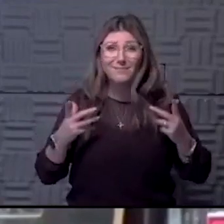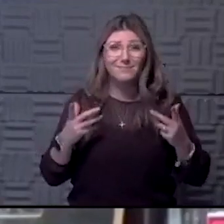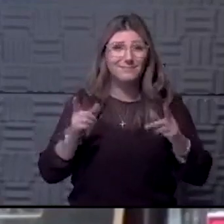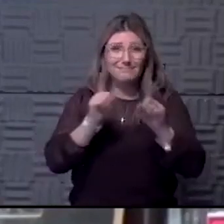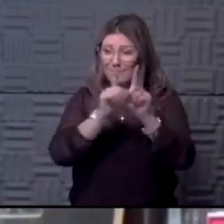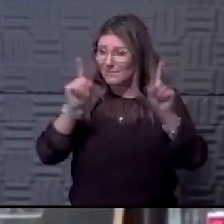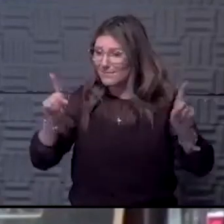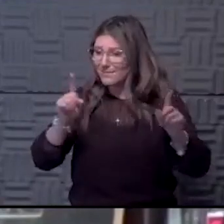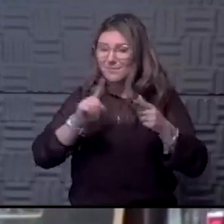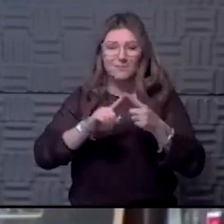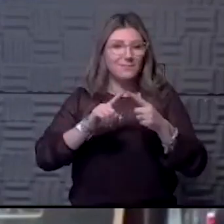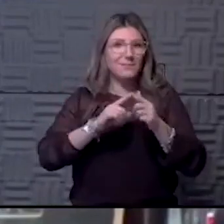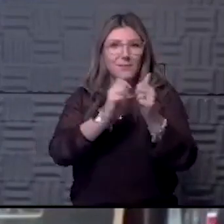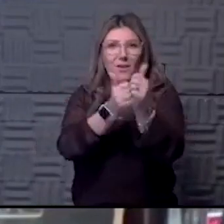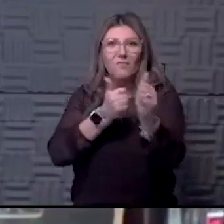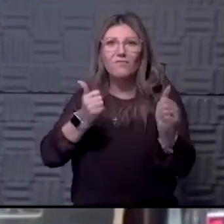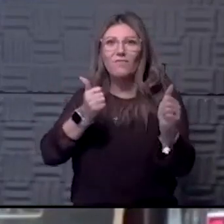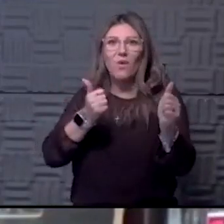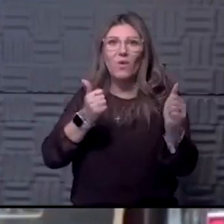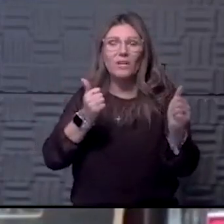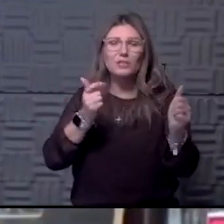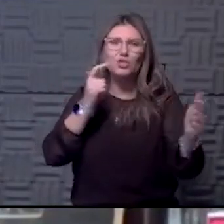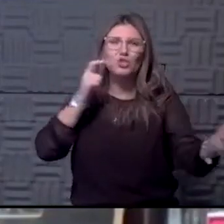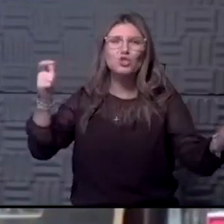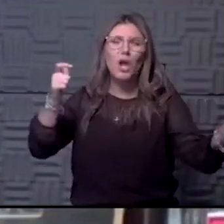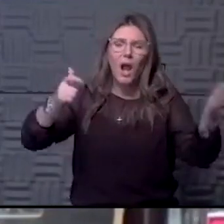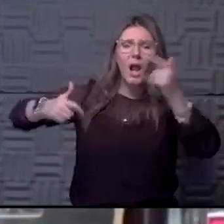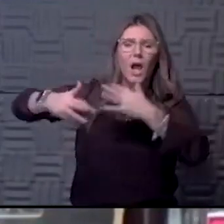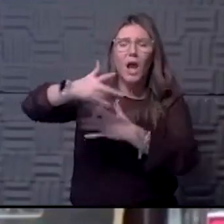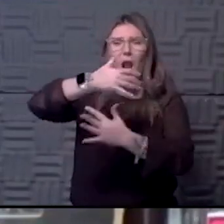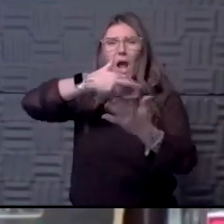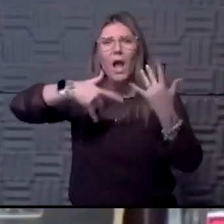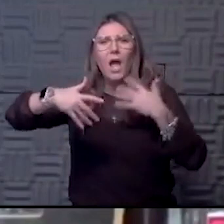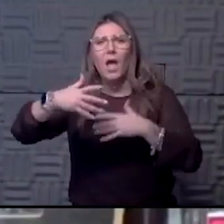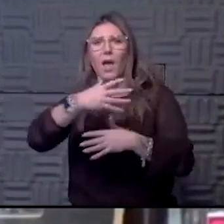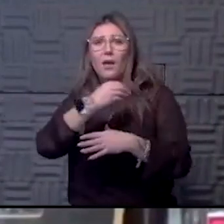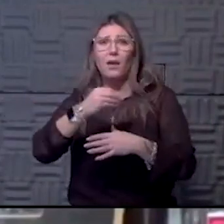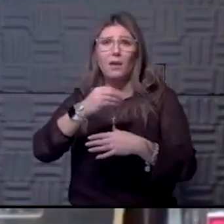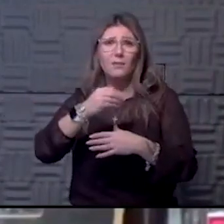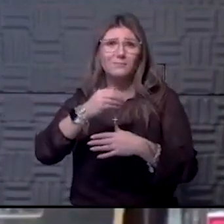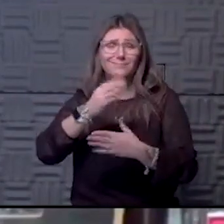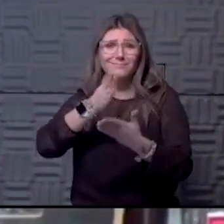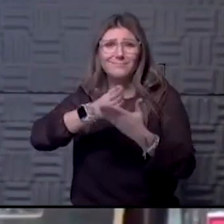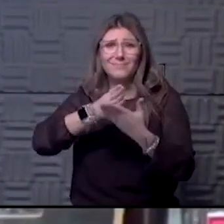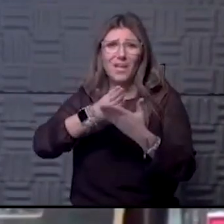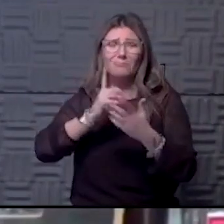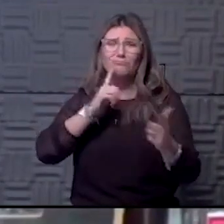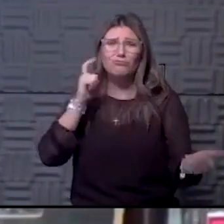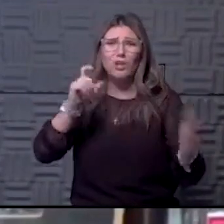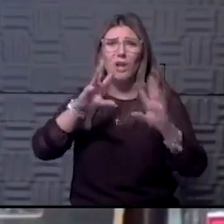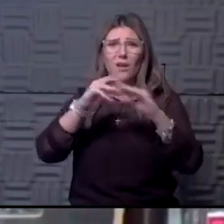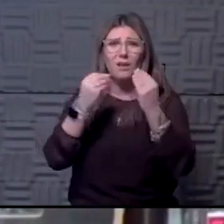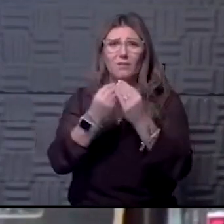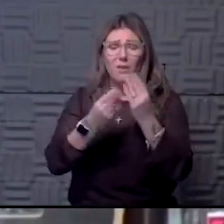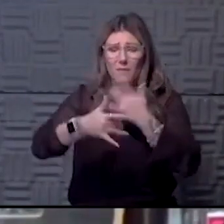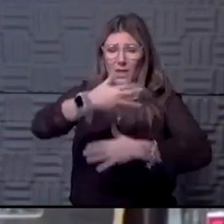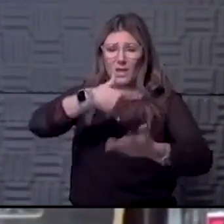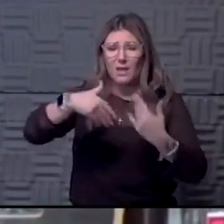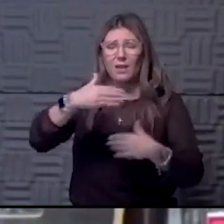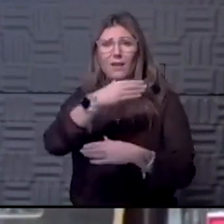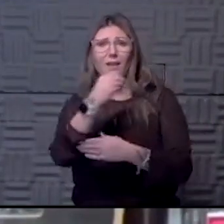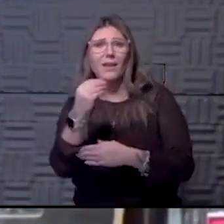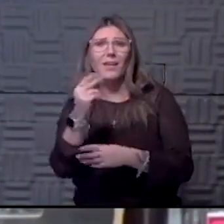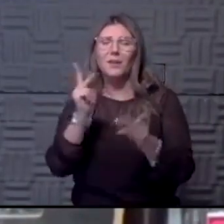to avoid crowds, to not have the family gatherings. to not have people together at